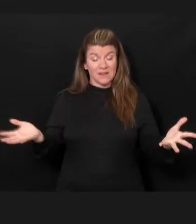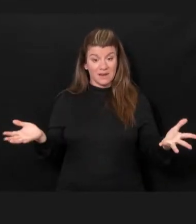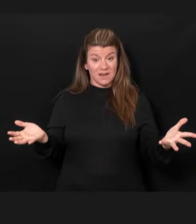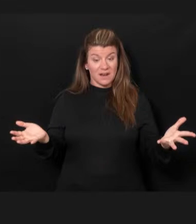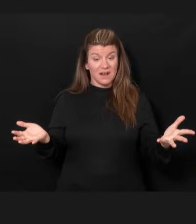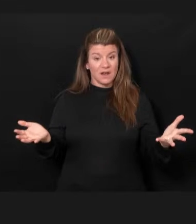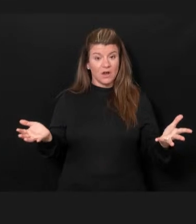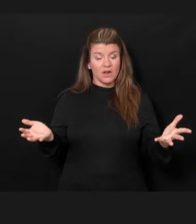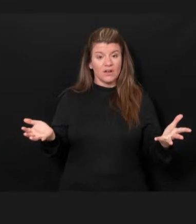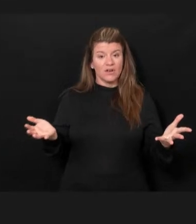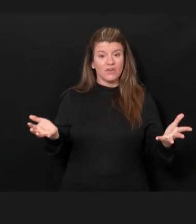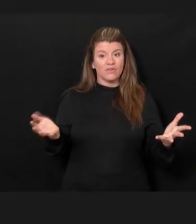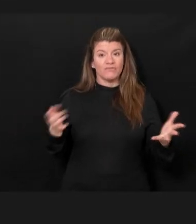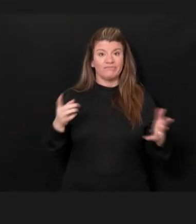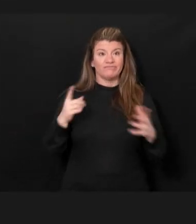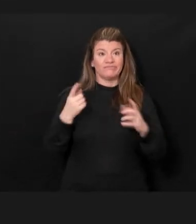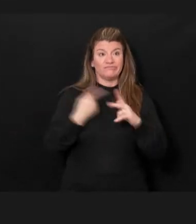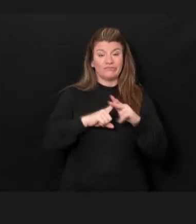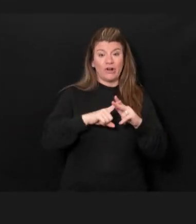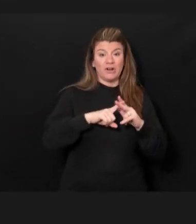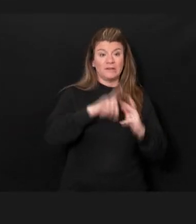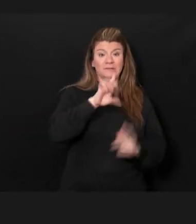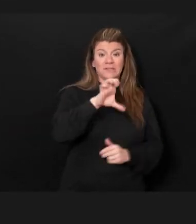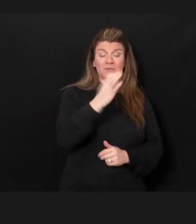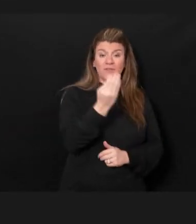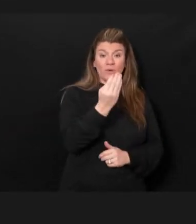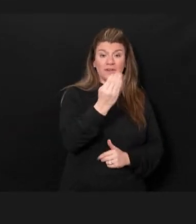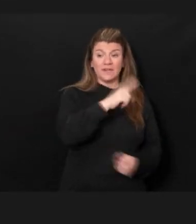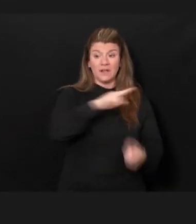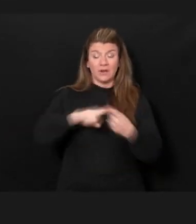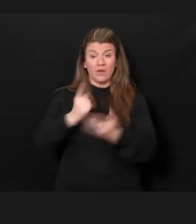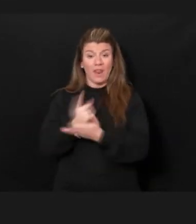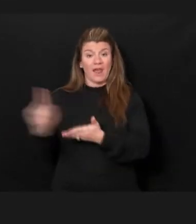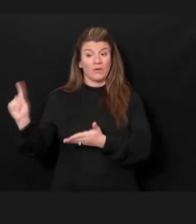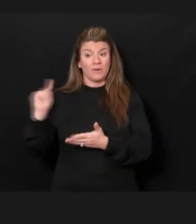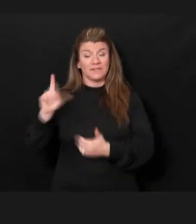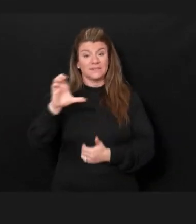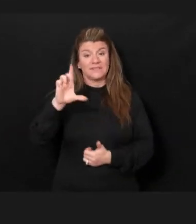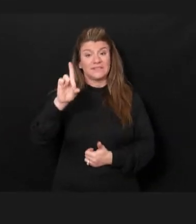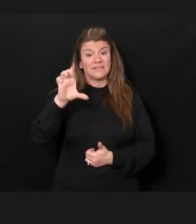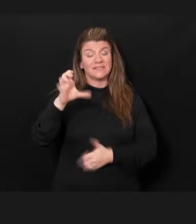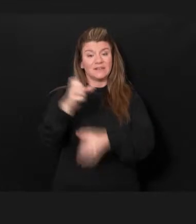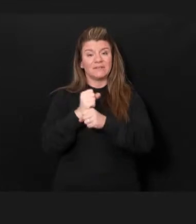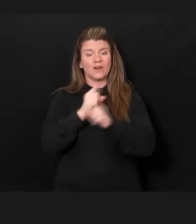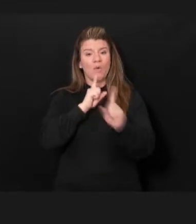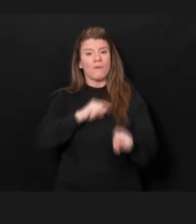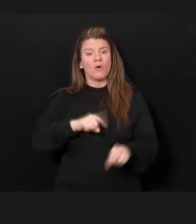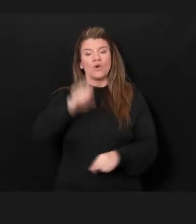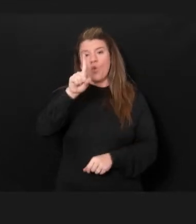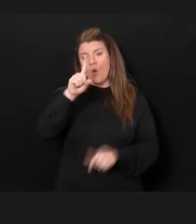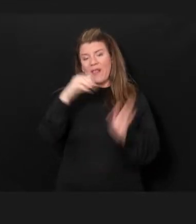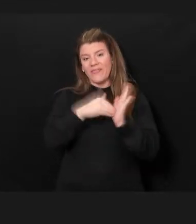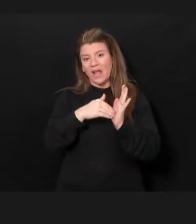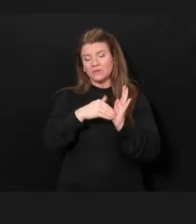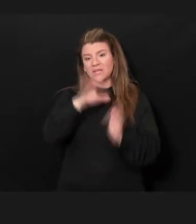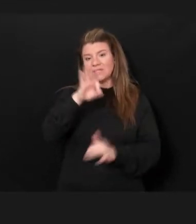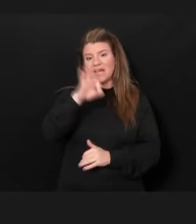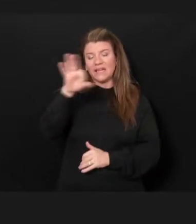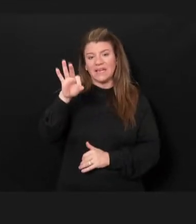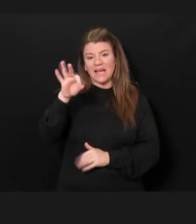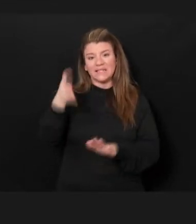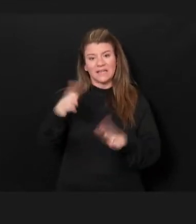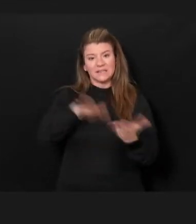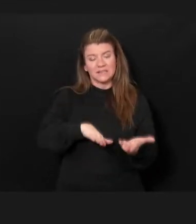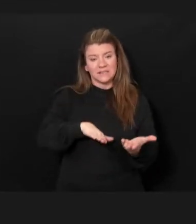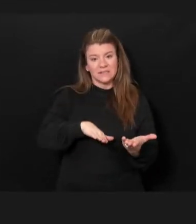from December 14th through last week, the CDC has received reports of 1,099